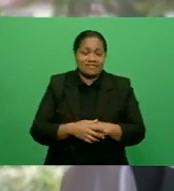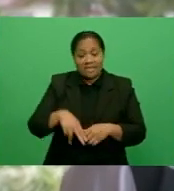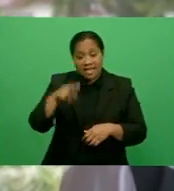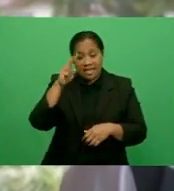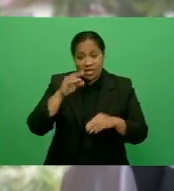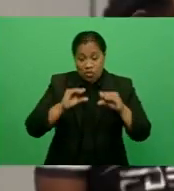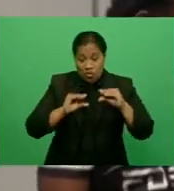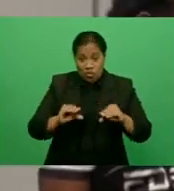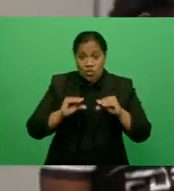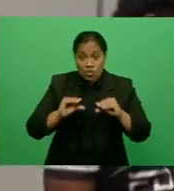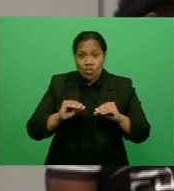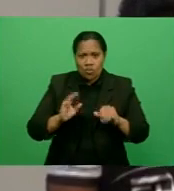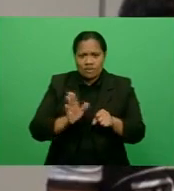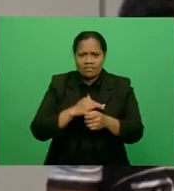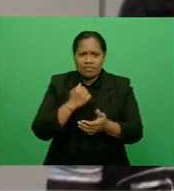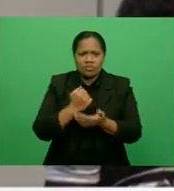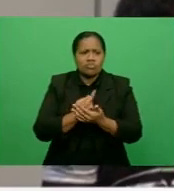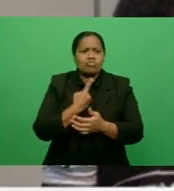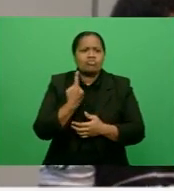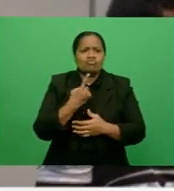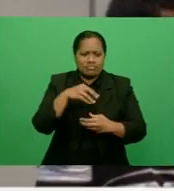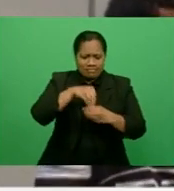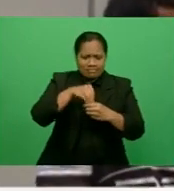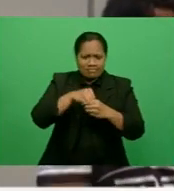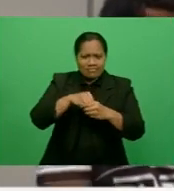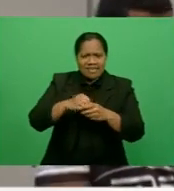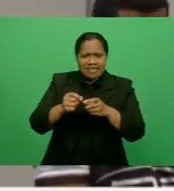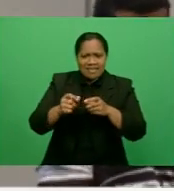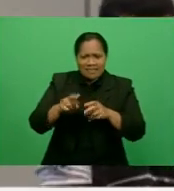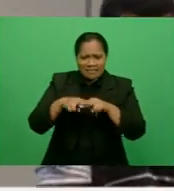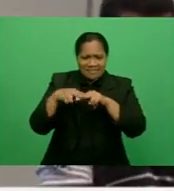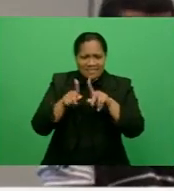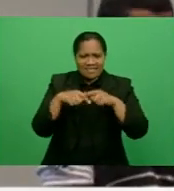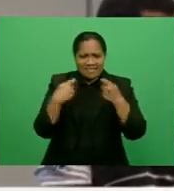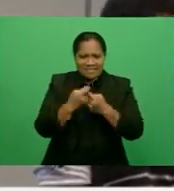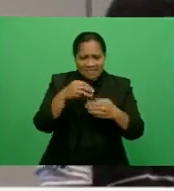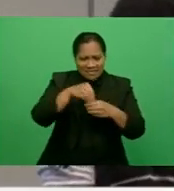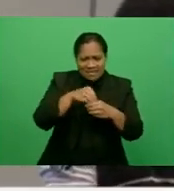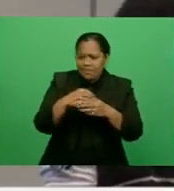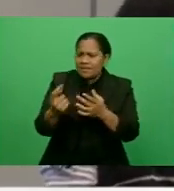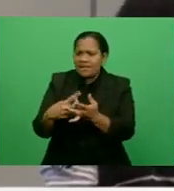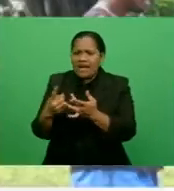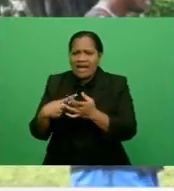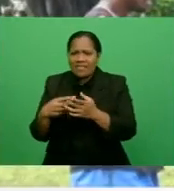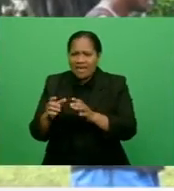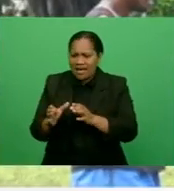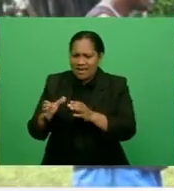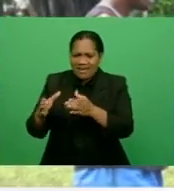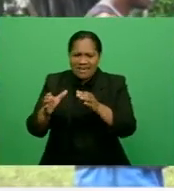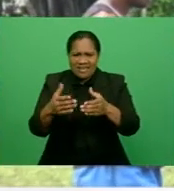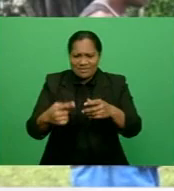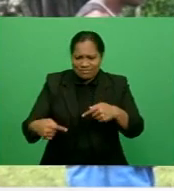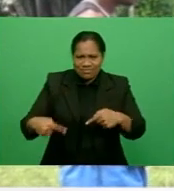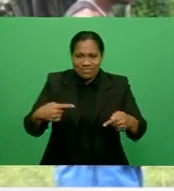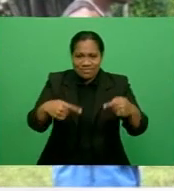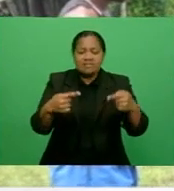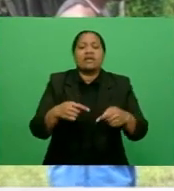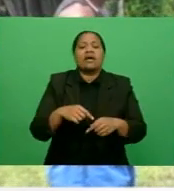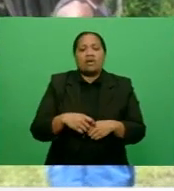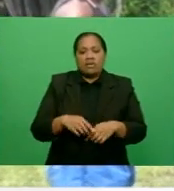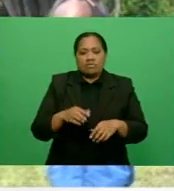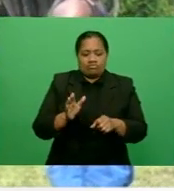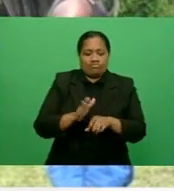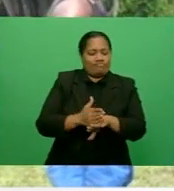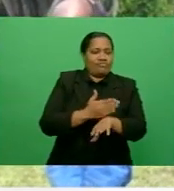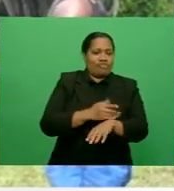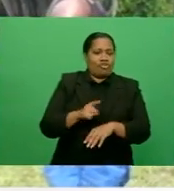will ensure those in the national squad deliver at the Maris Sevens and also other tournaments before he makes up his mind on who will form his